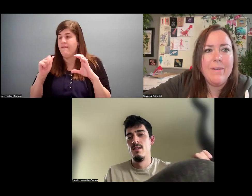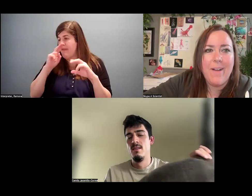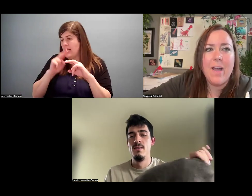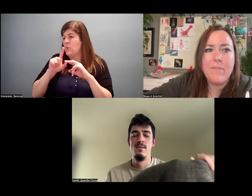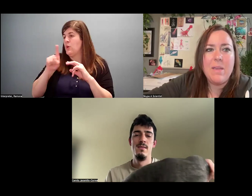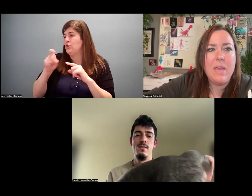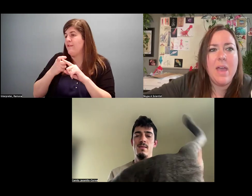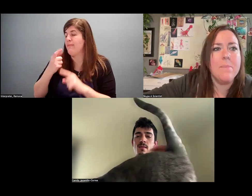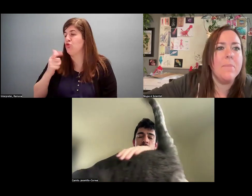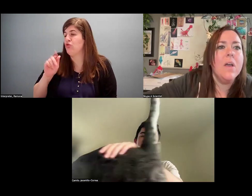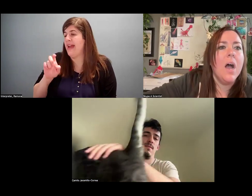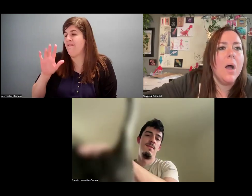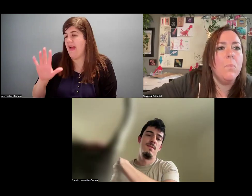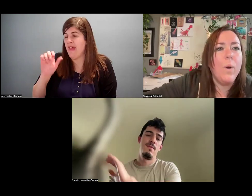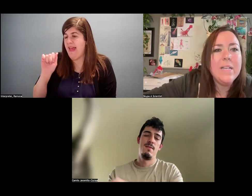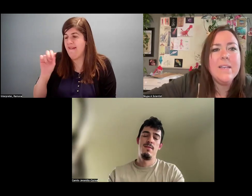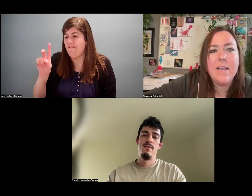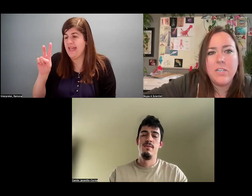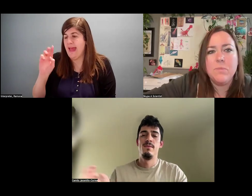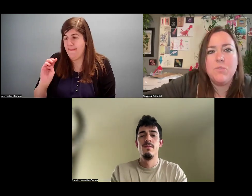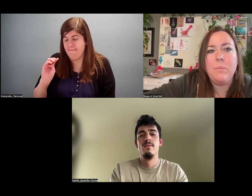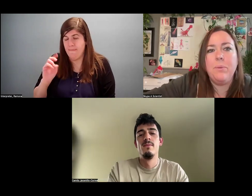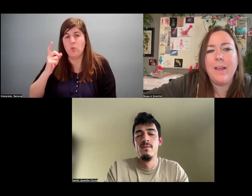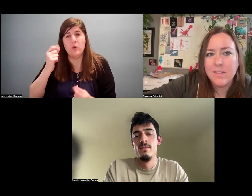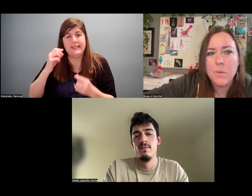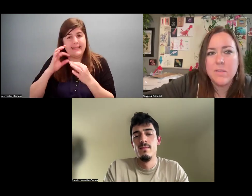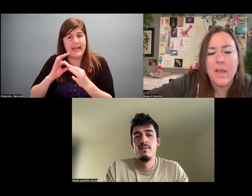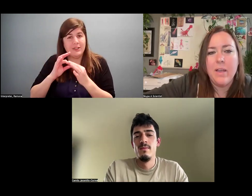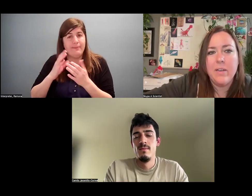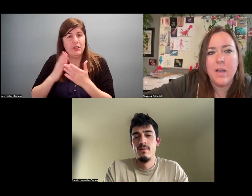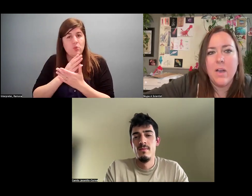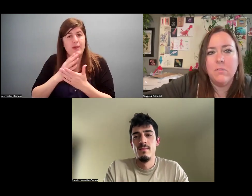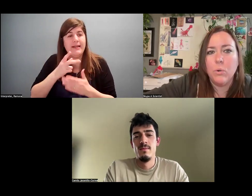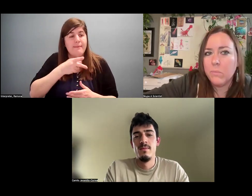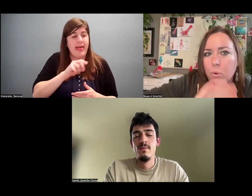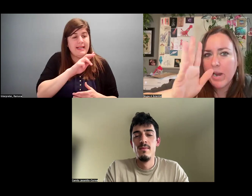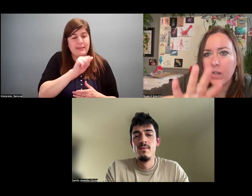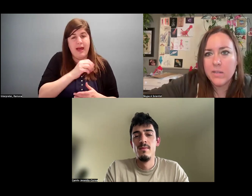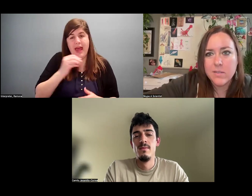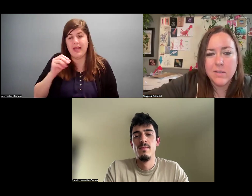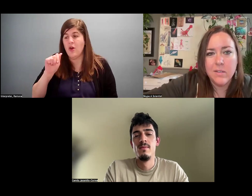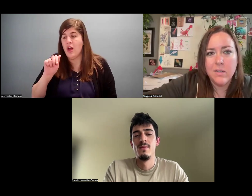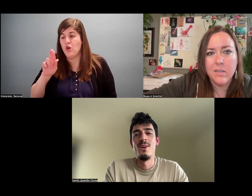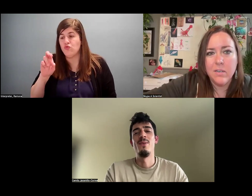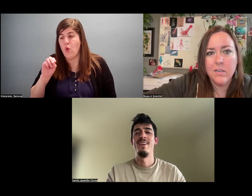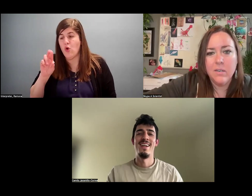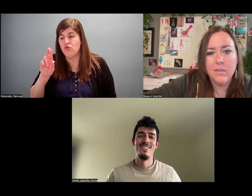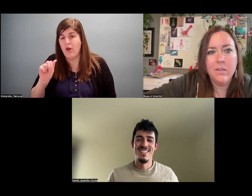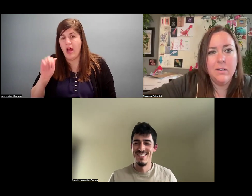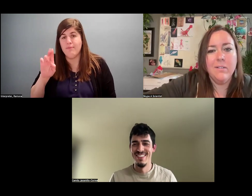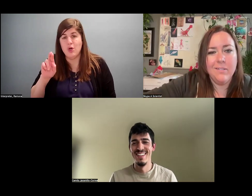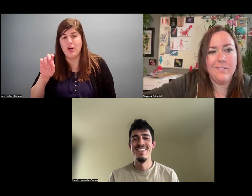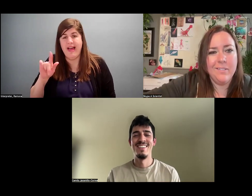from grade 5 ABM. What is the connection between plasmas and aurora borealis? Oh,